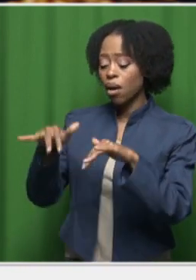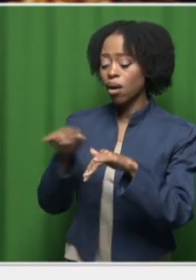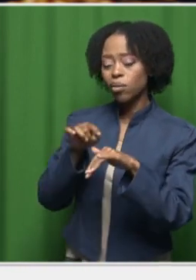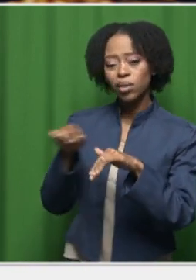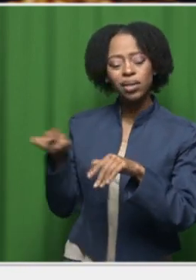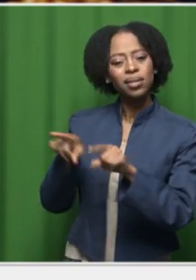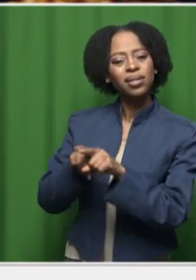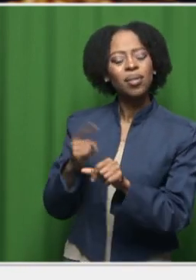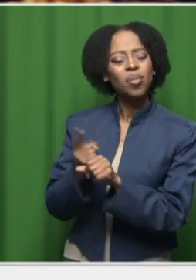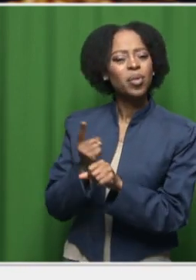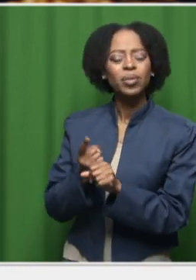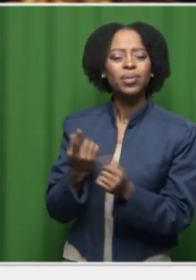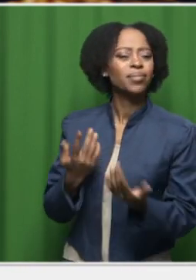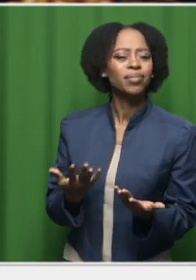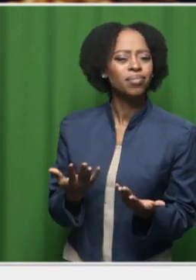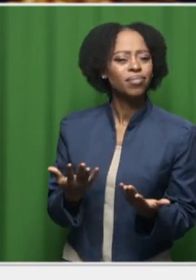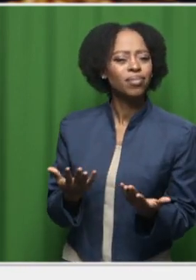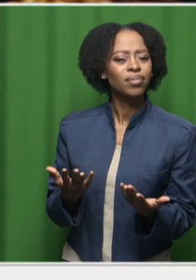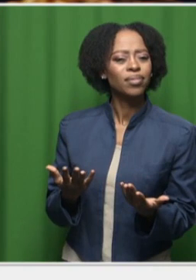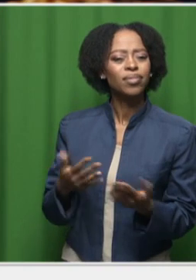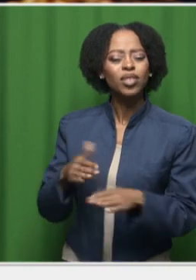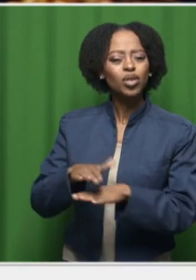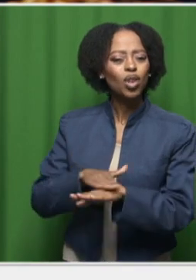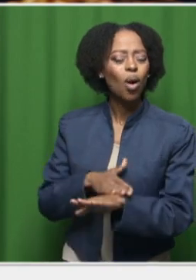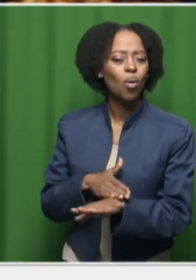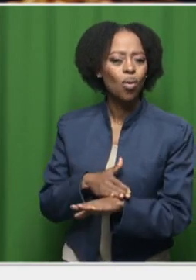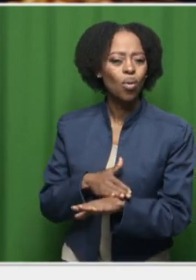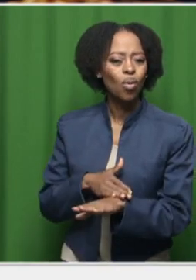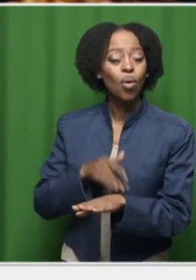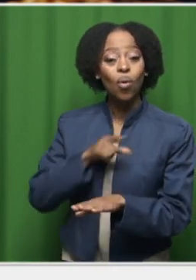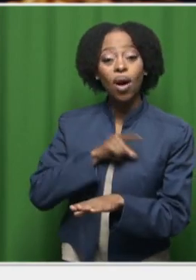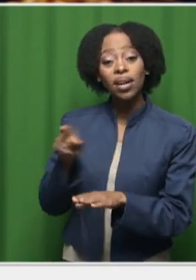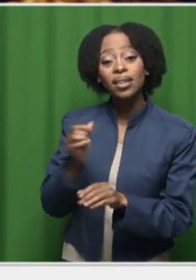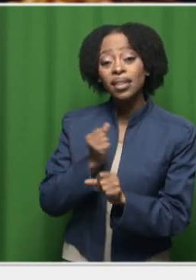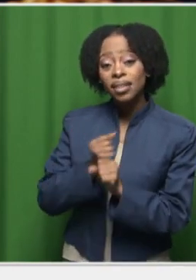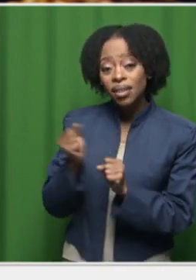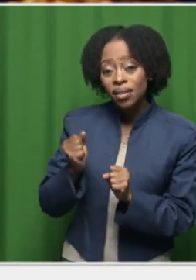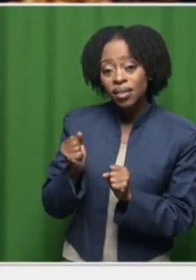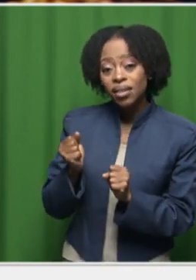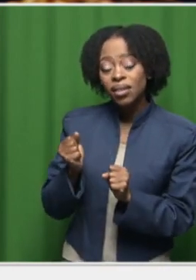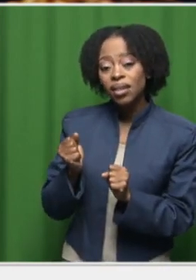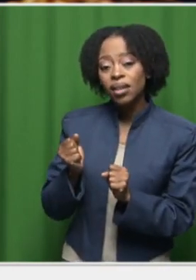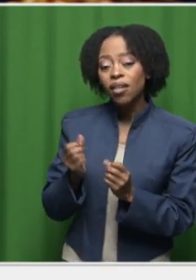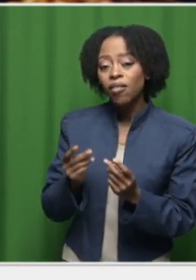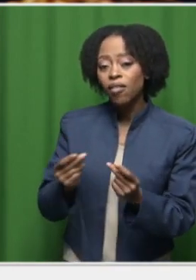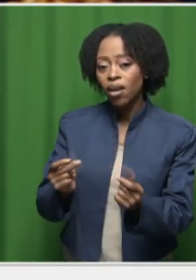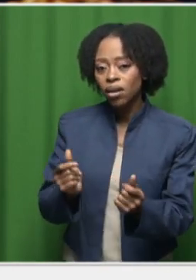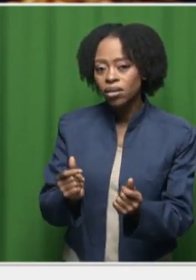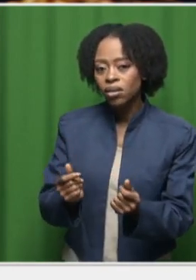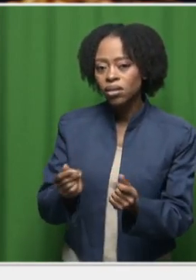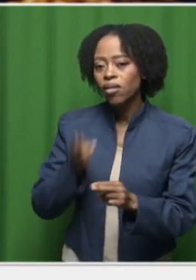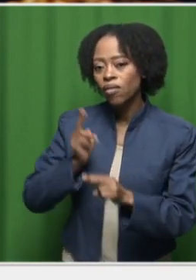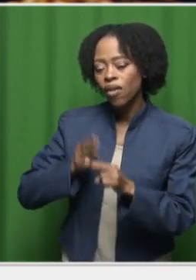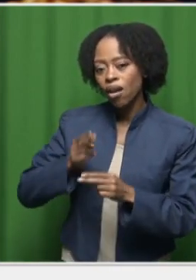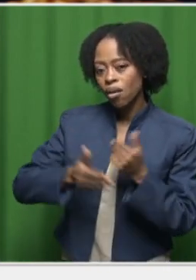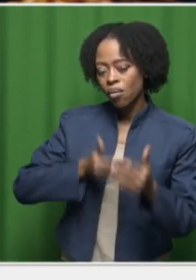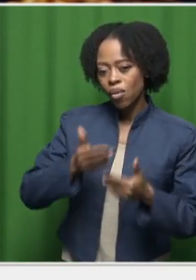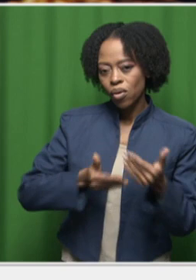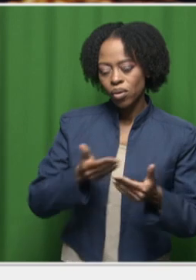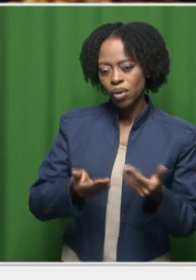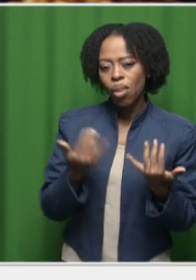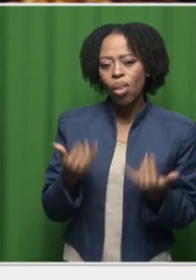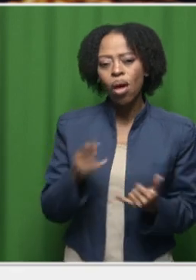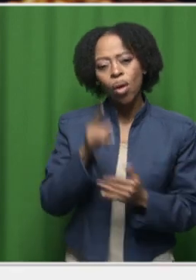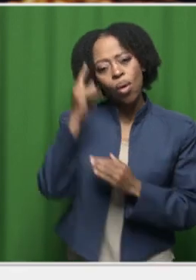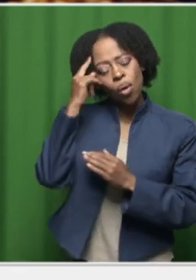were also rather sluggish in making sure that they undertook that process timeously. So what are your views in